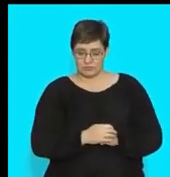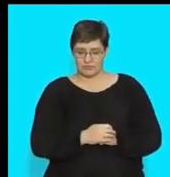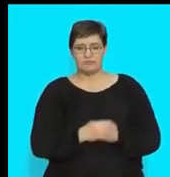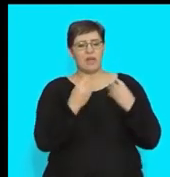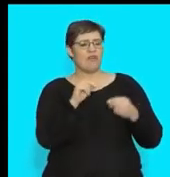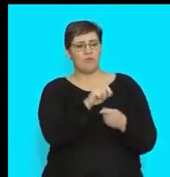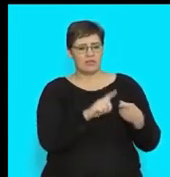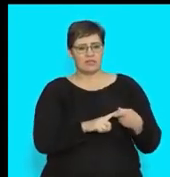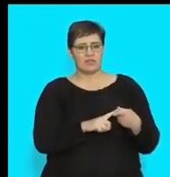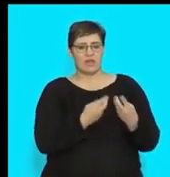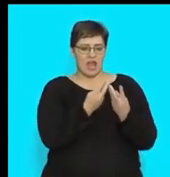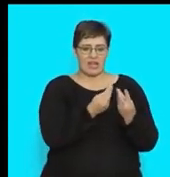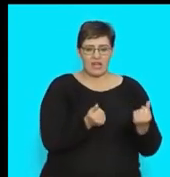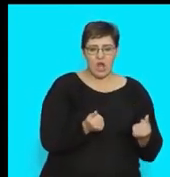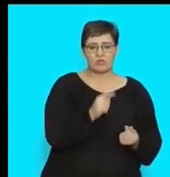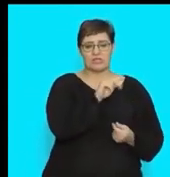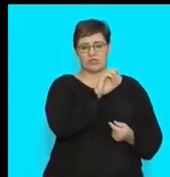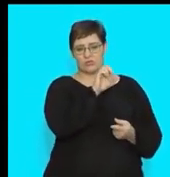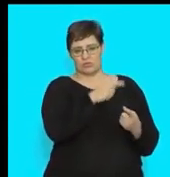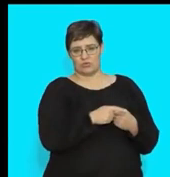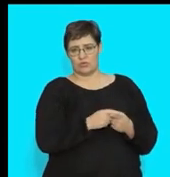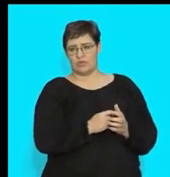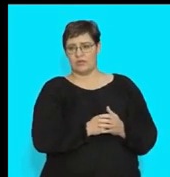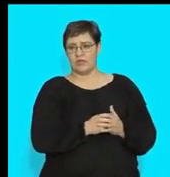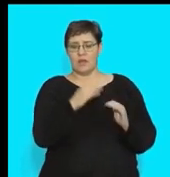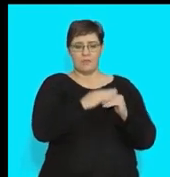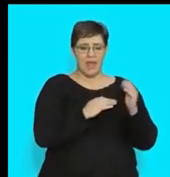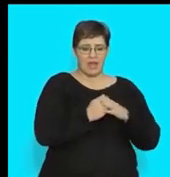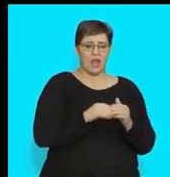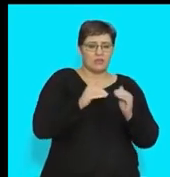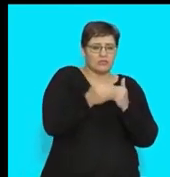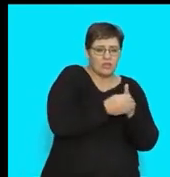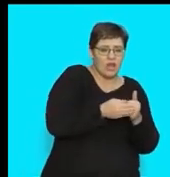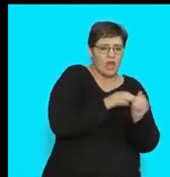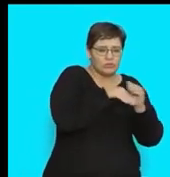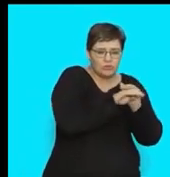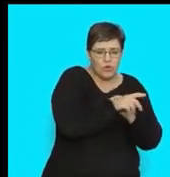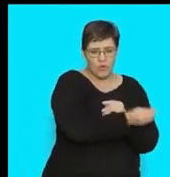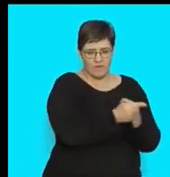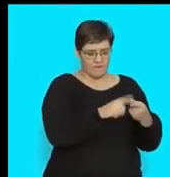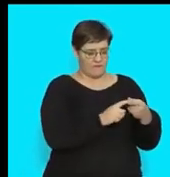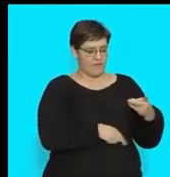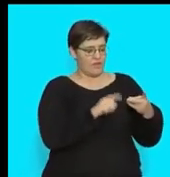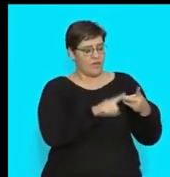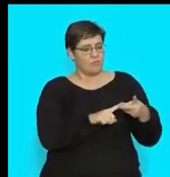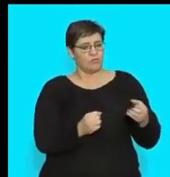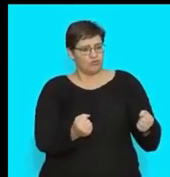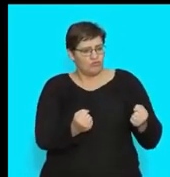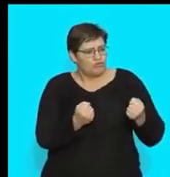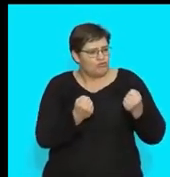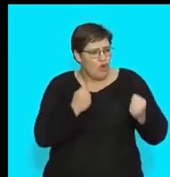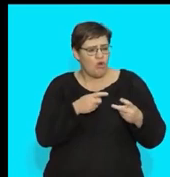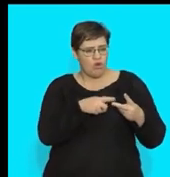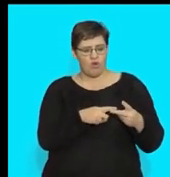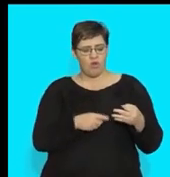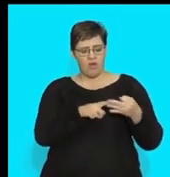have ground tissue, tissue that packs, tissue that stores. We need tissue that's strong. We need tissue